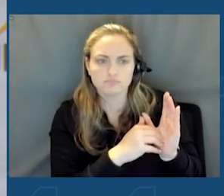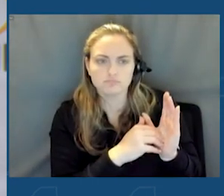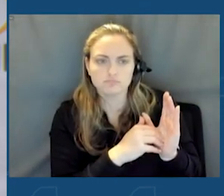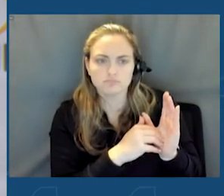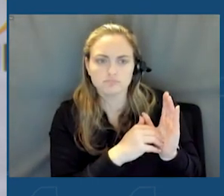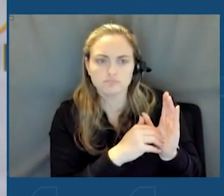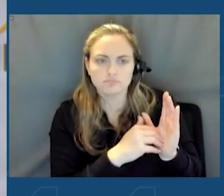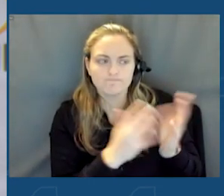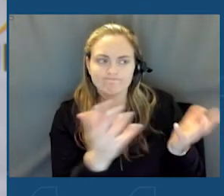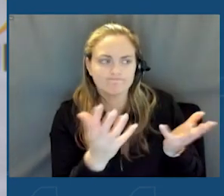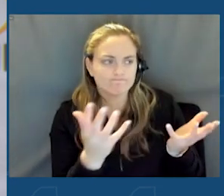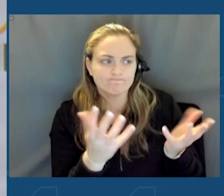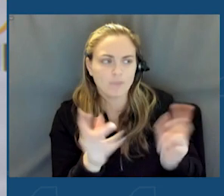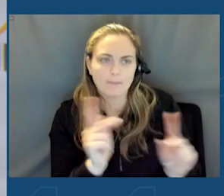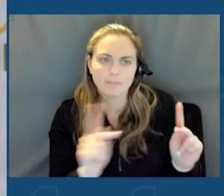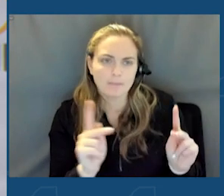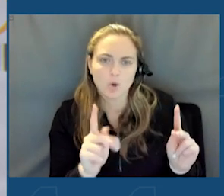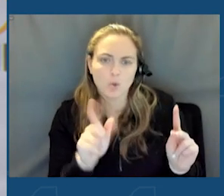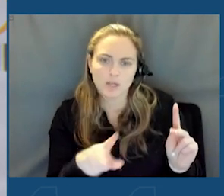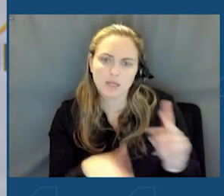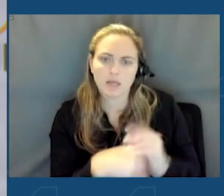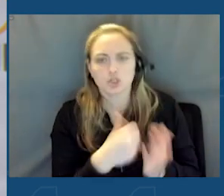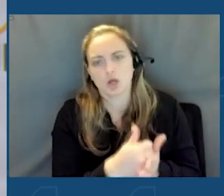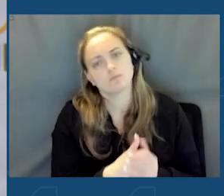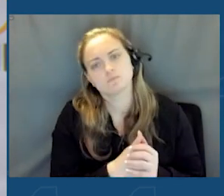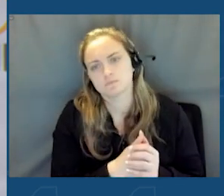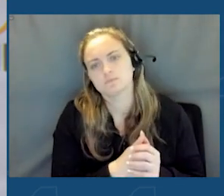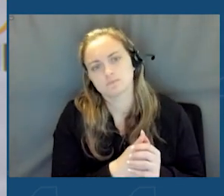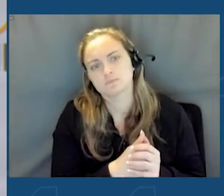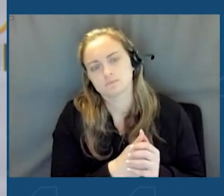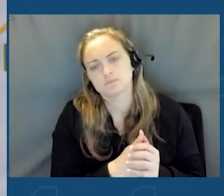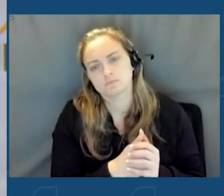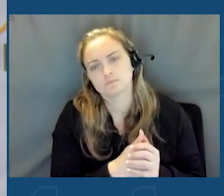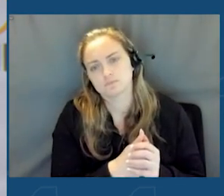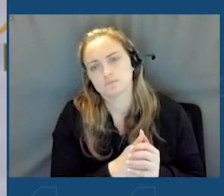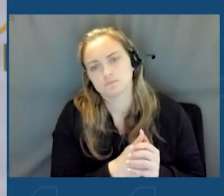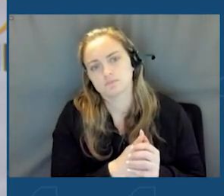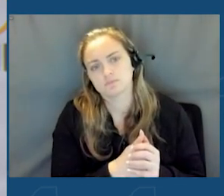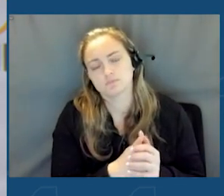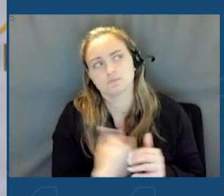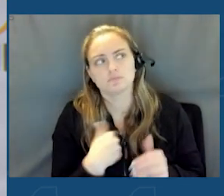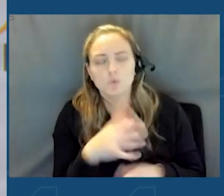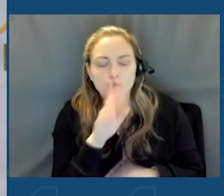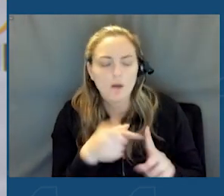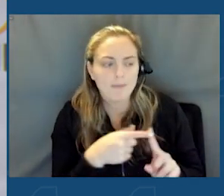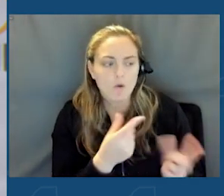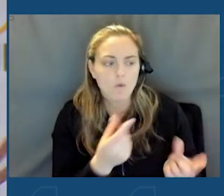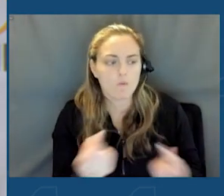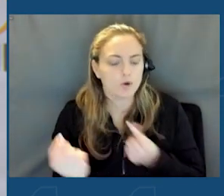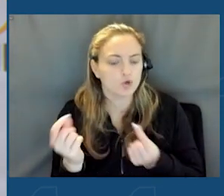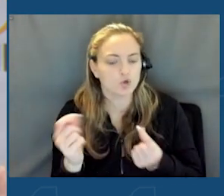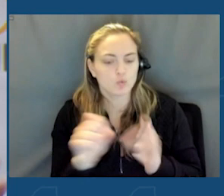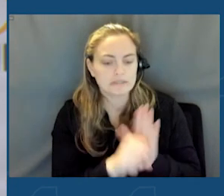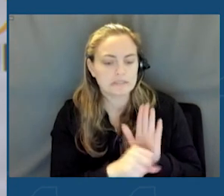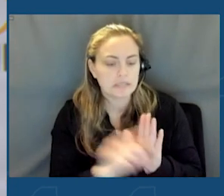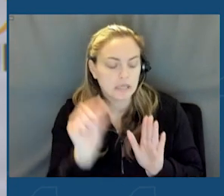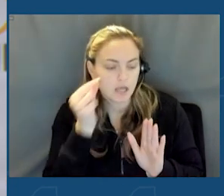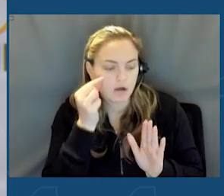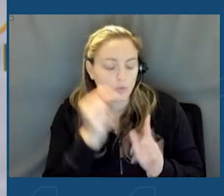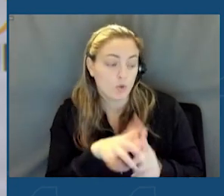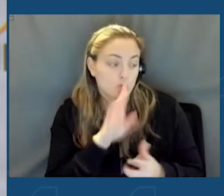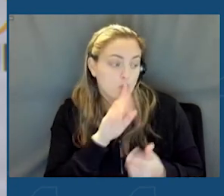there's people who just need that extra help. And we talk about what we can do as a state government. We can talk about it. We can